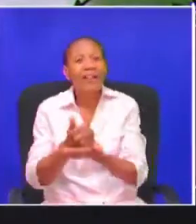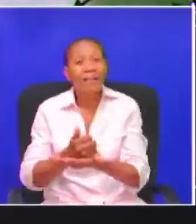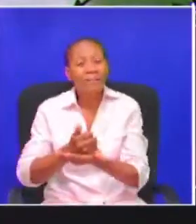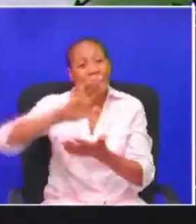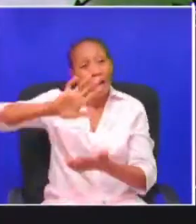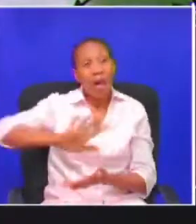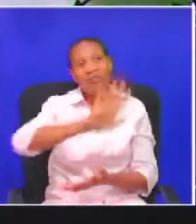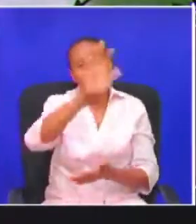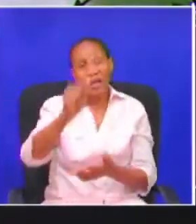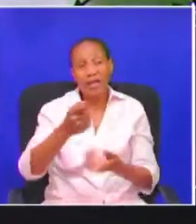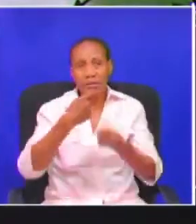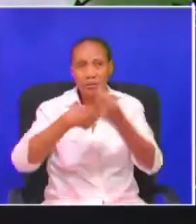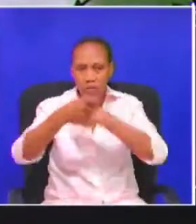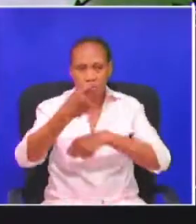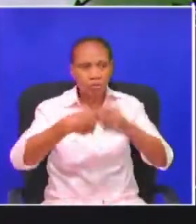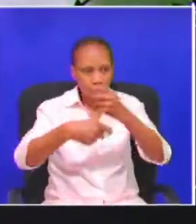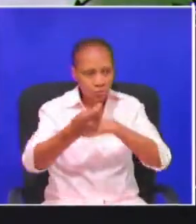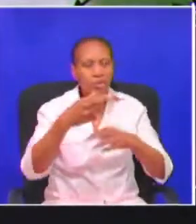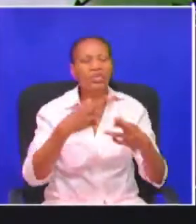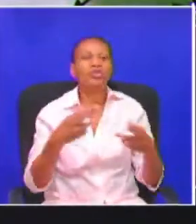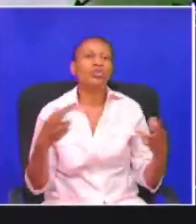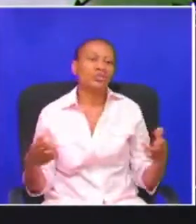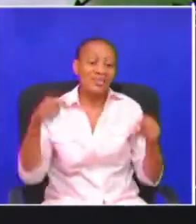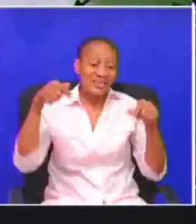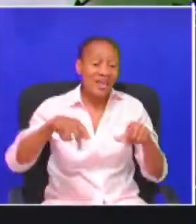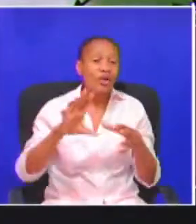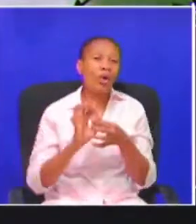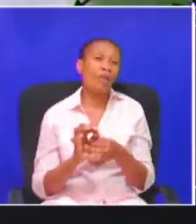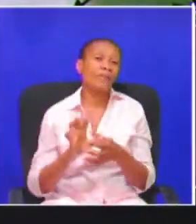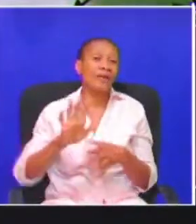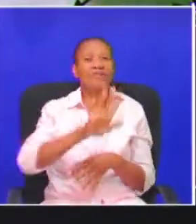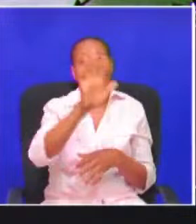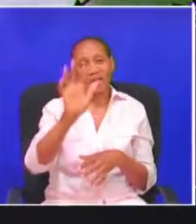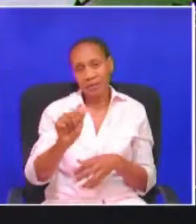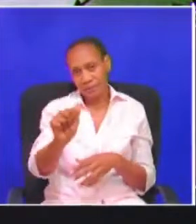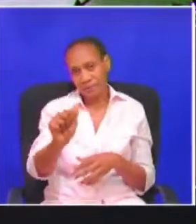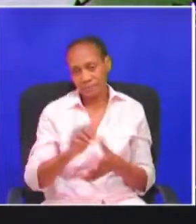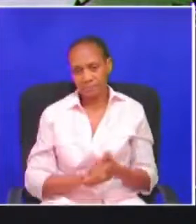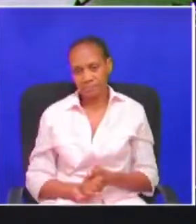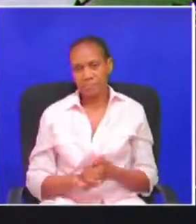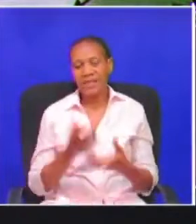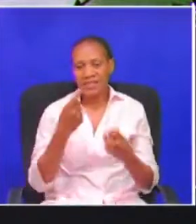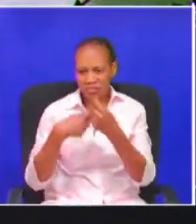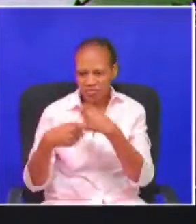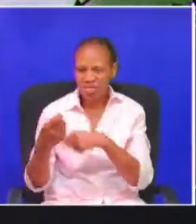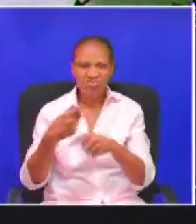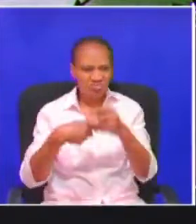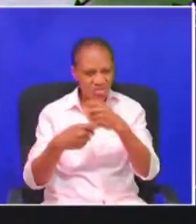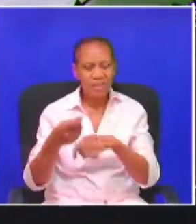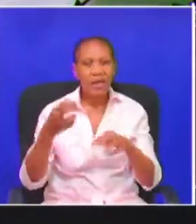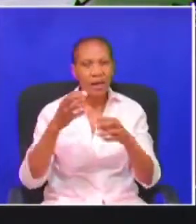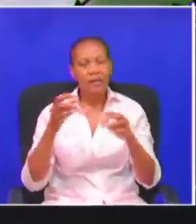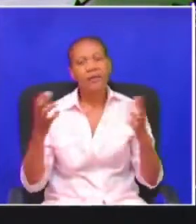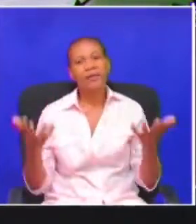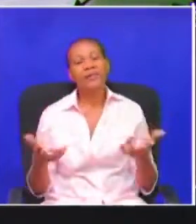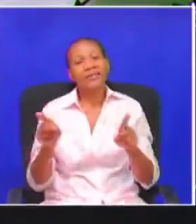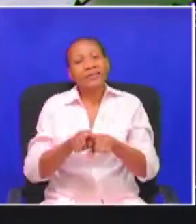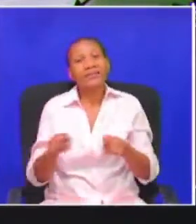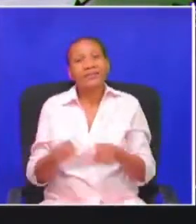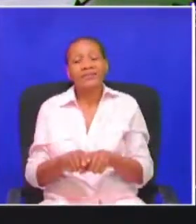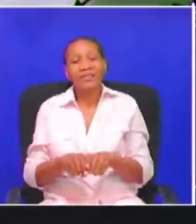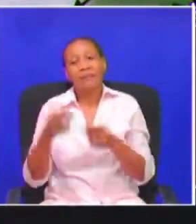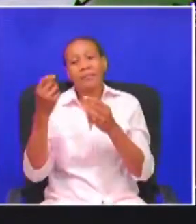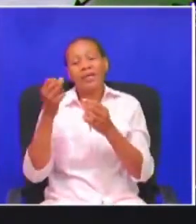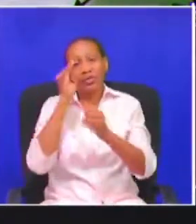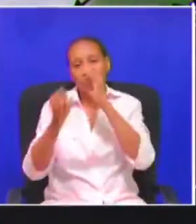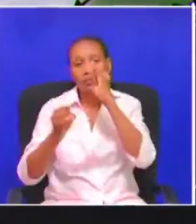faster implementation of the Africa Continental Free Trade Area's trade liberalization as well as